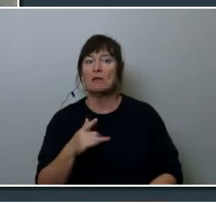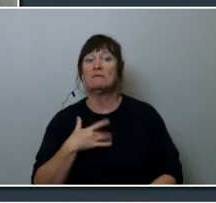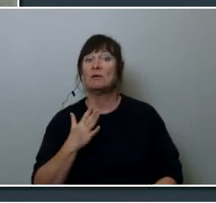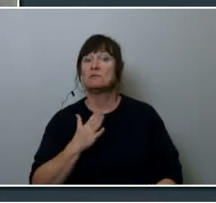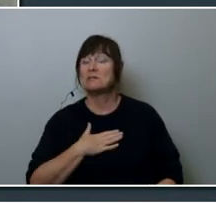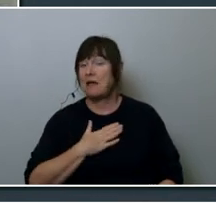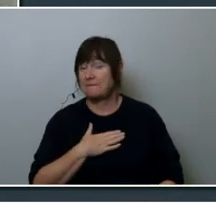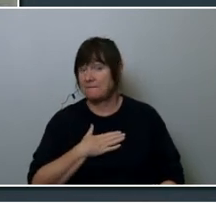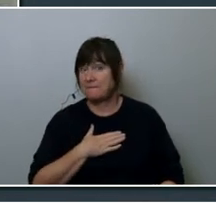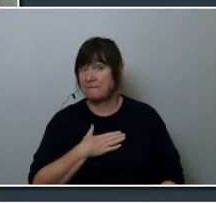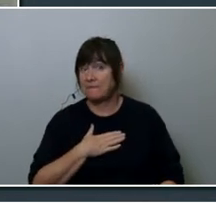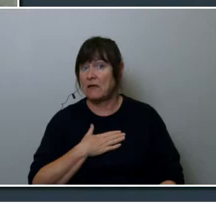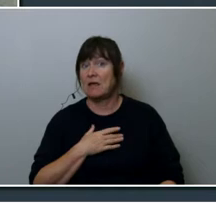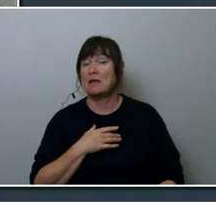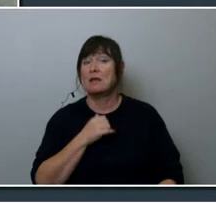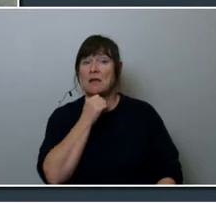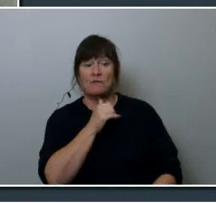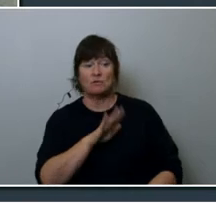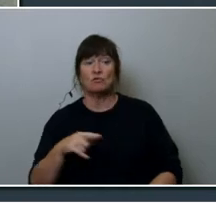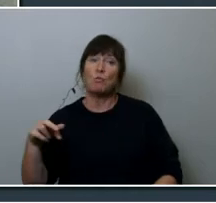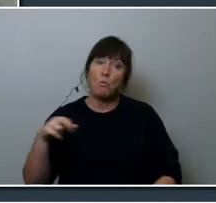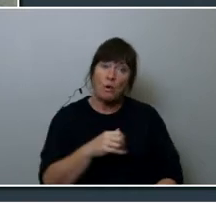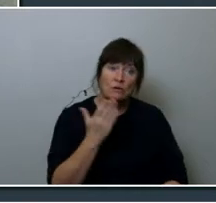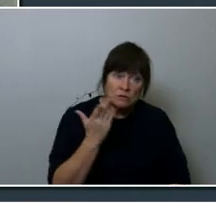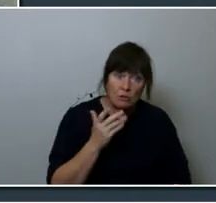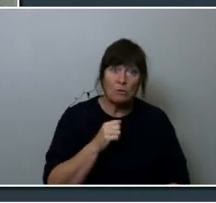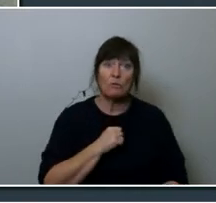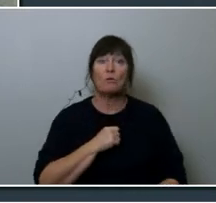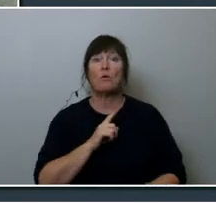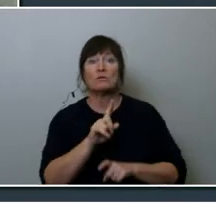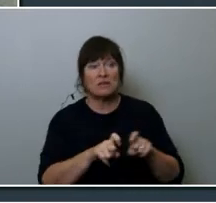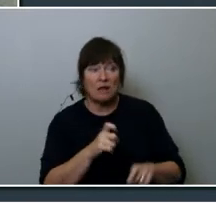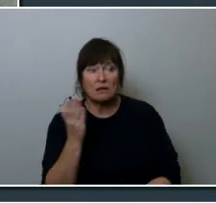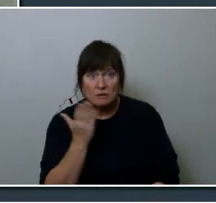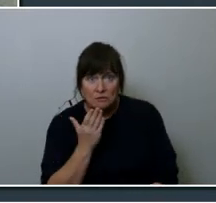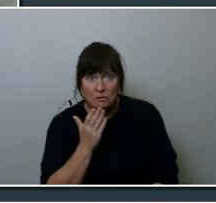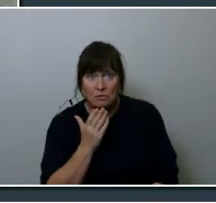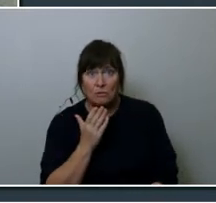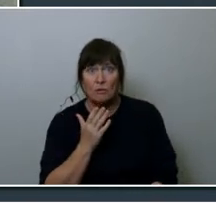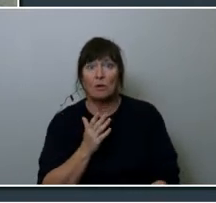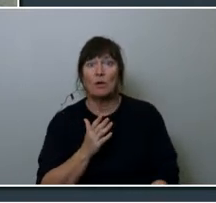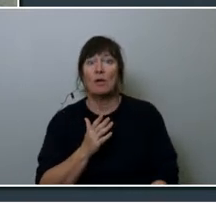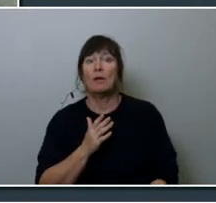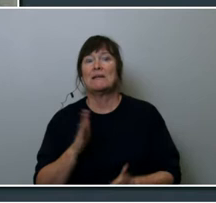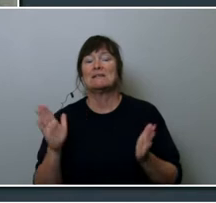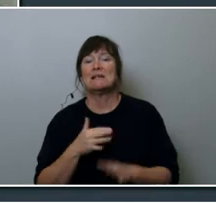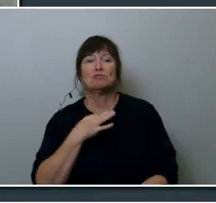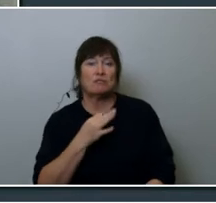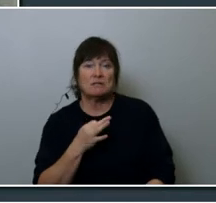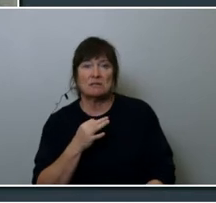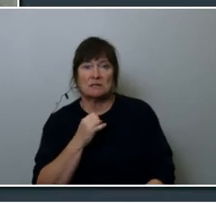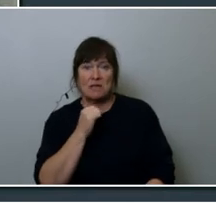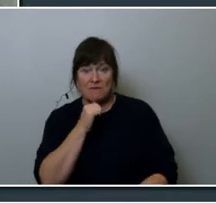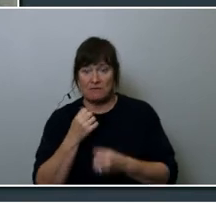more safe when children are walking or biking to school is not being in the line of traffic. And then that also means